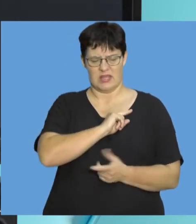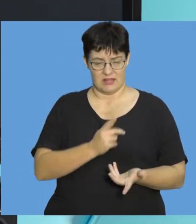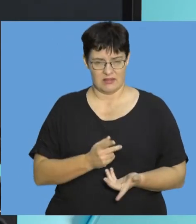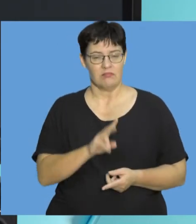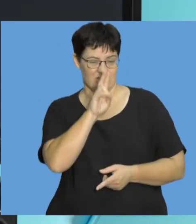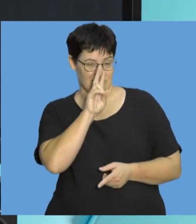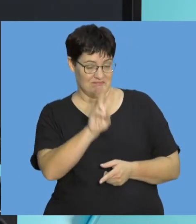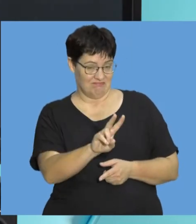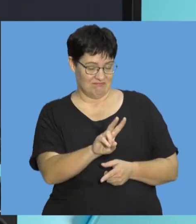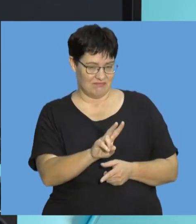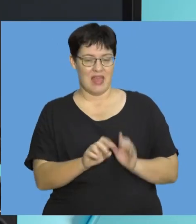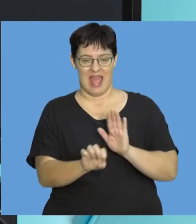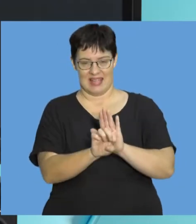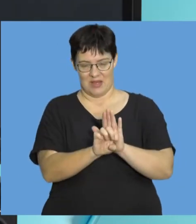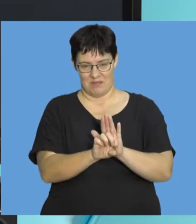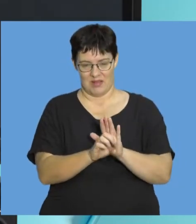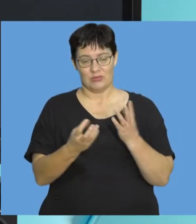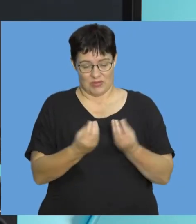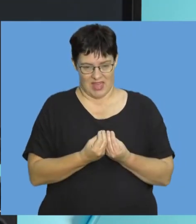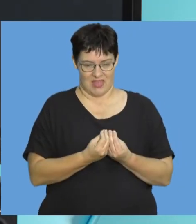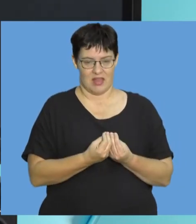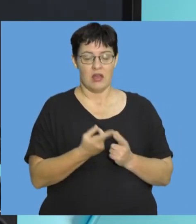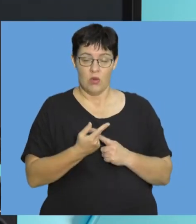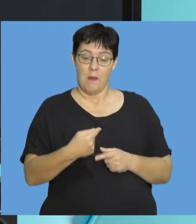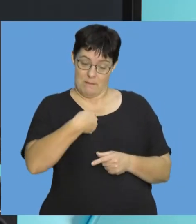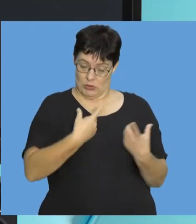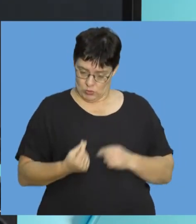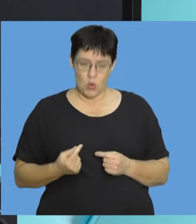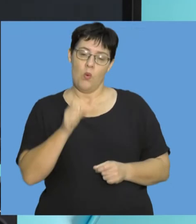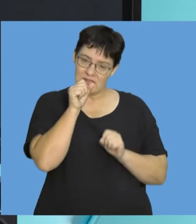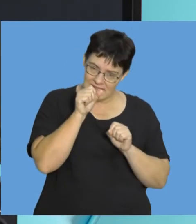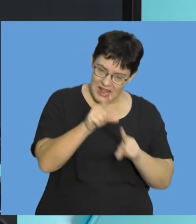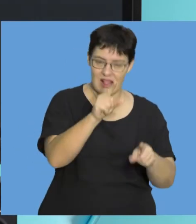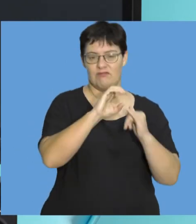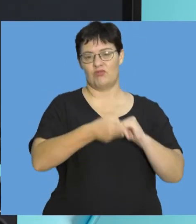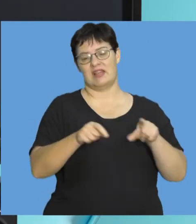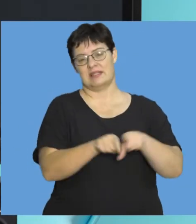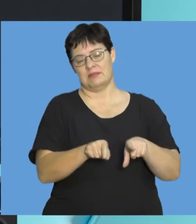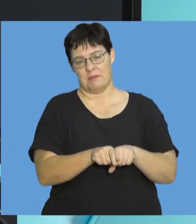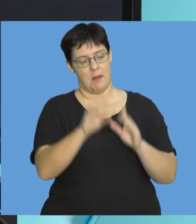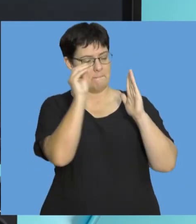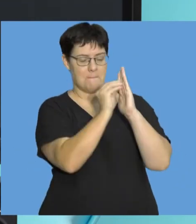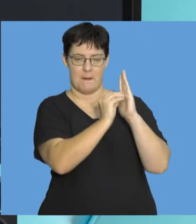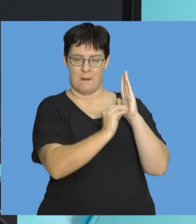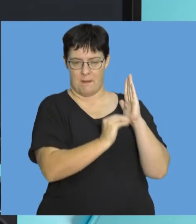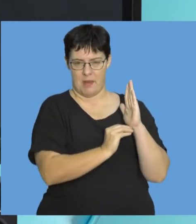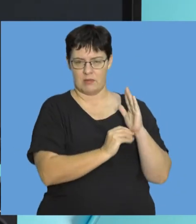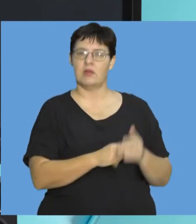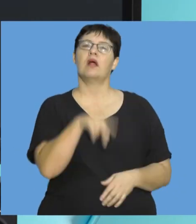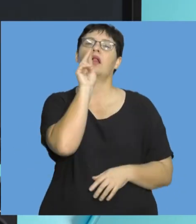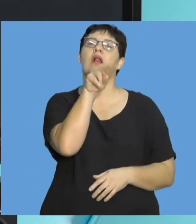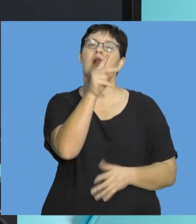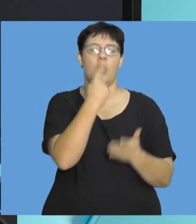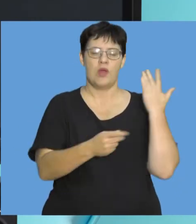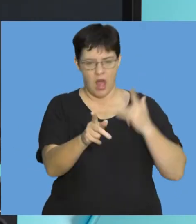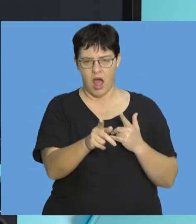let's try these examples together. Please also try them. As I'm doing them, just also jot down something so that you understand what